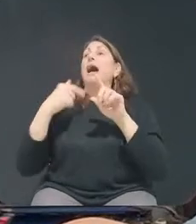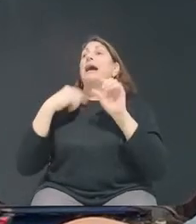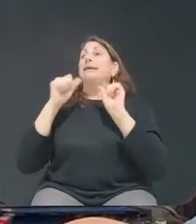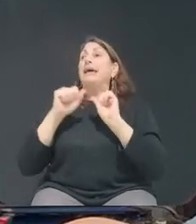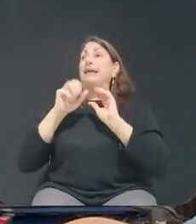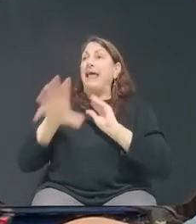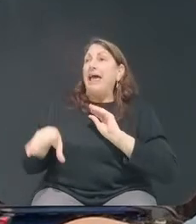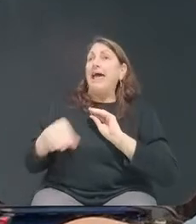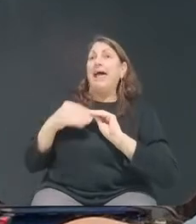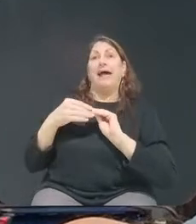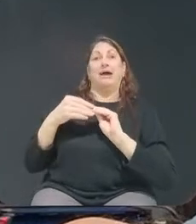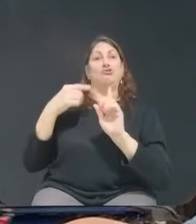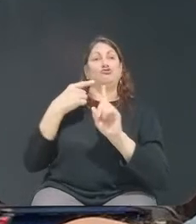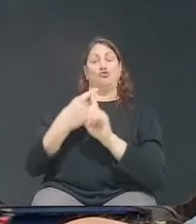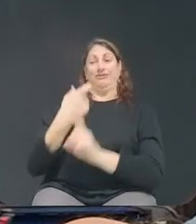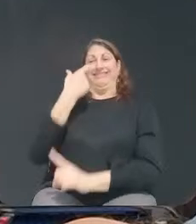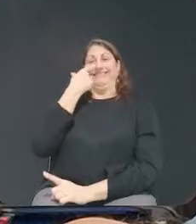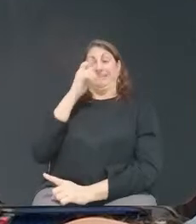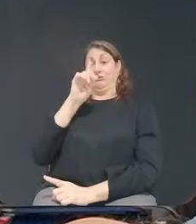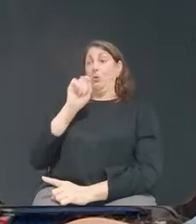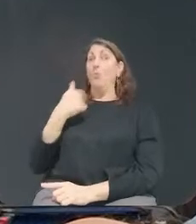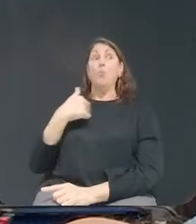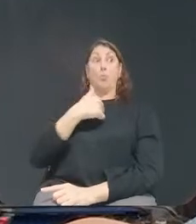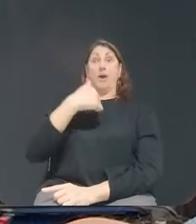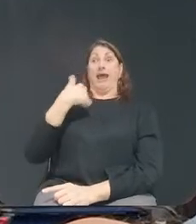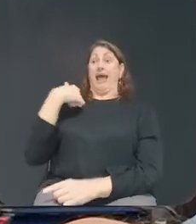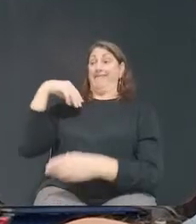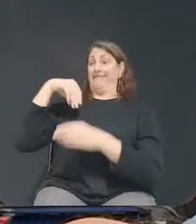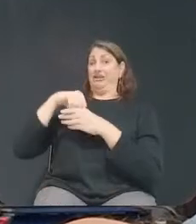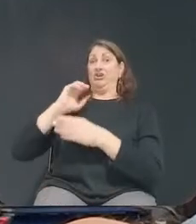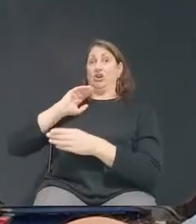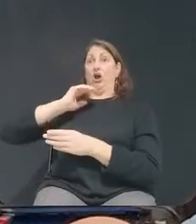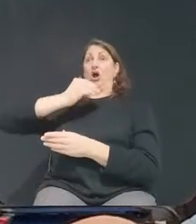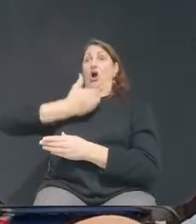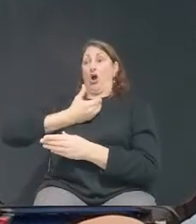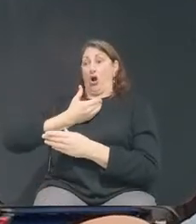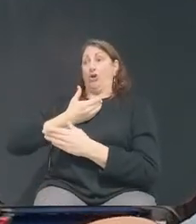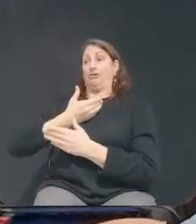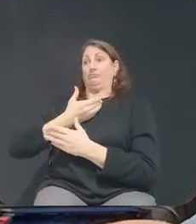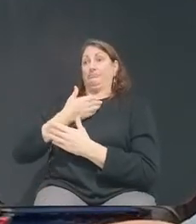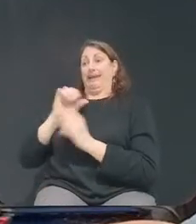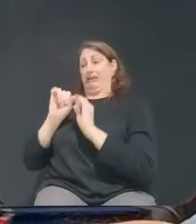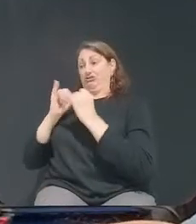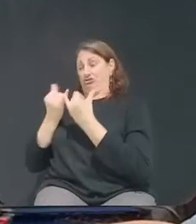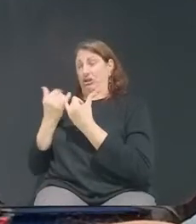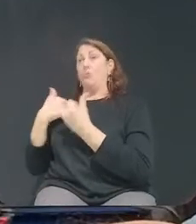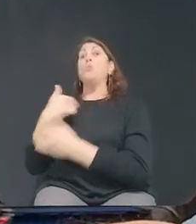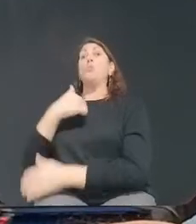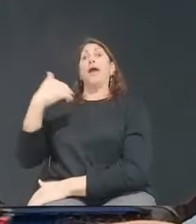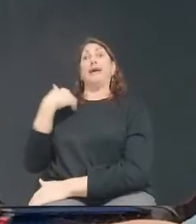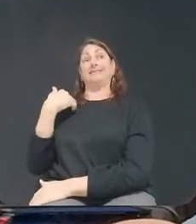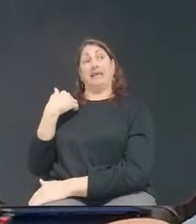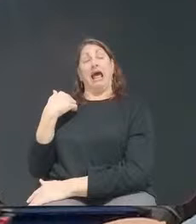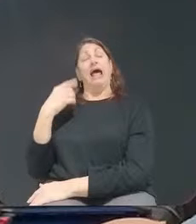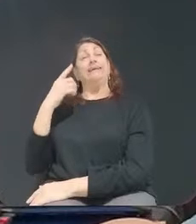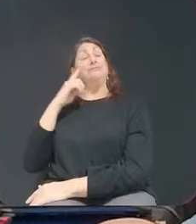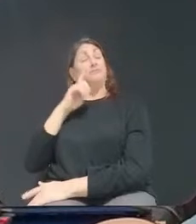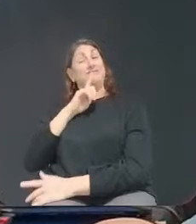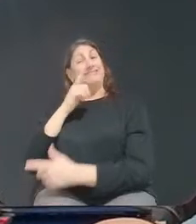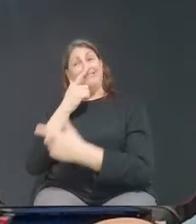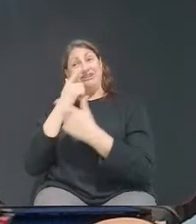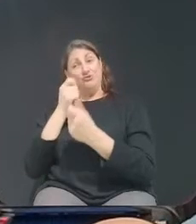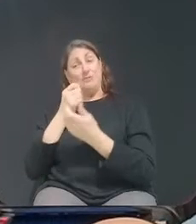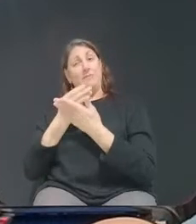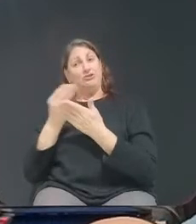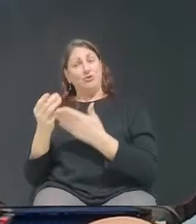asked. We have in our possession at the Coalition on Homelessness probably some very interesting materials that